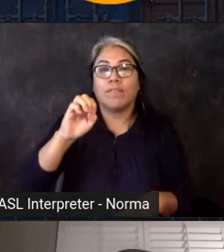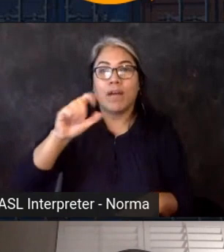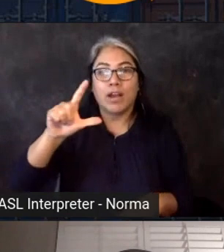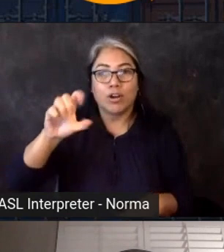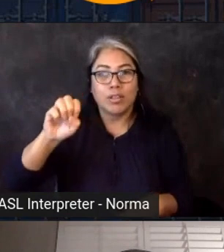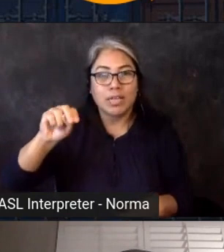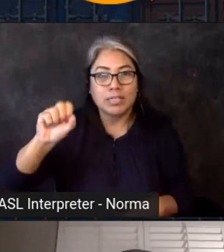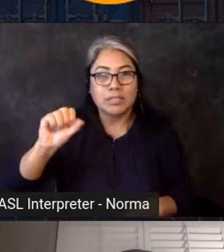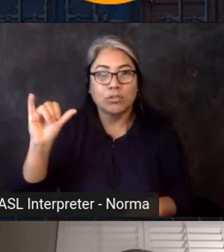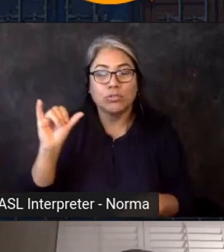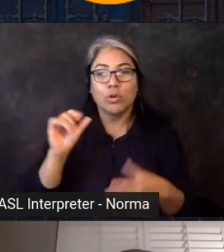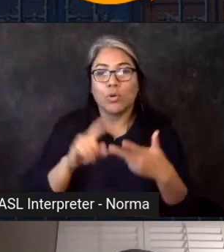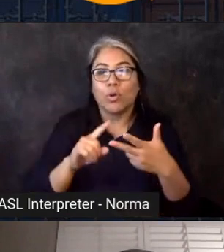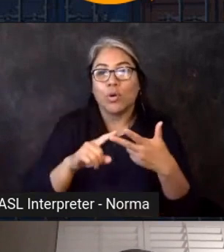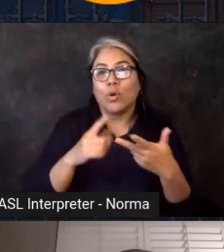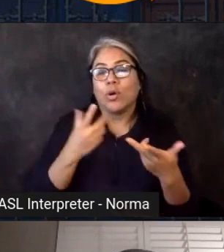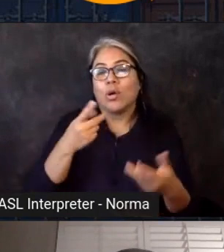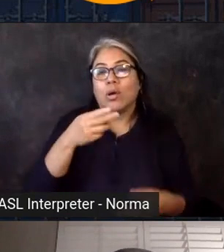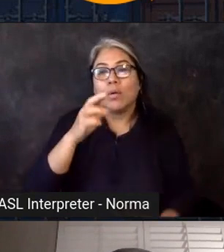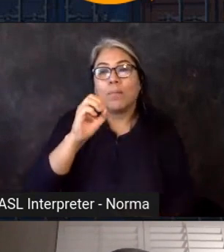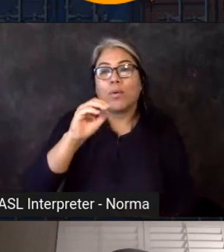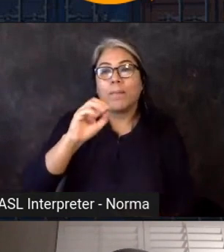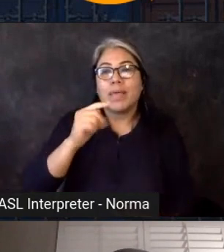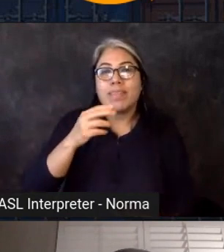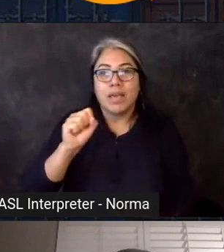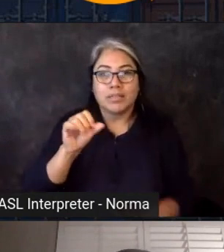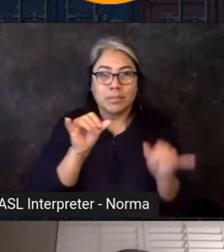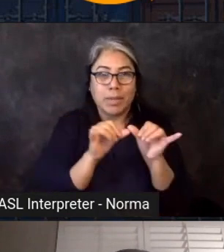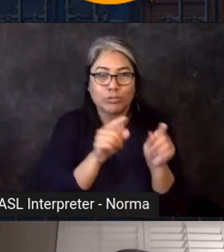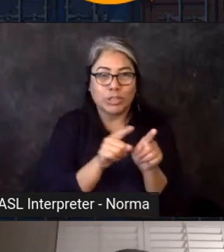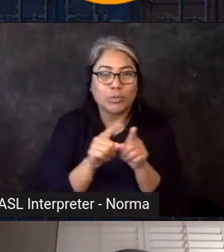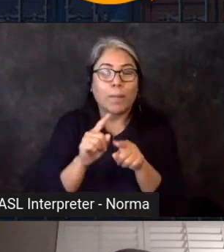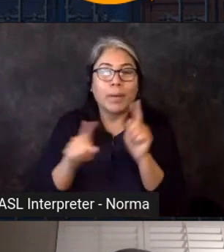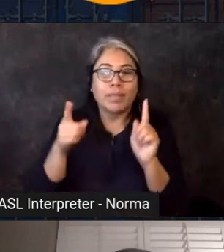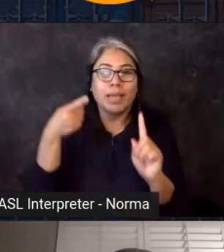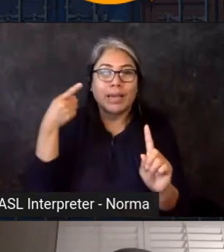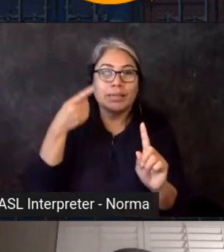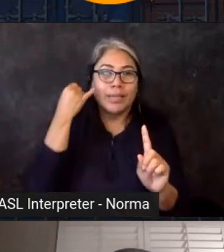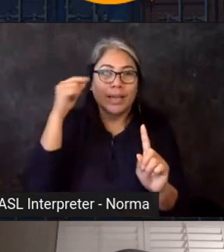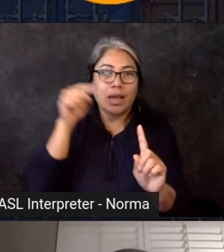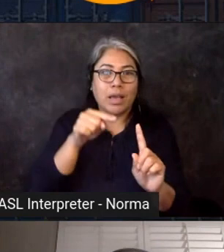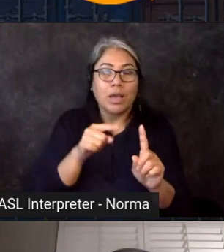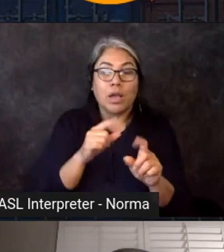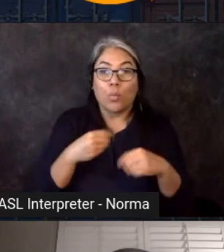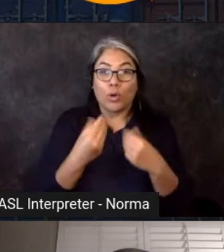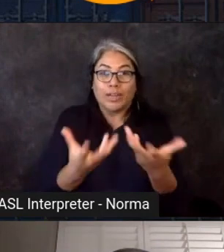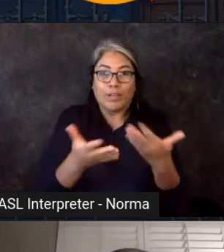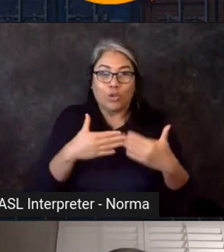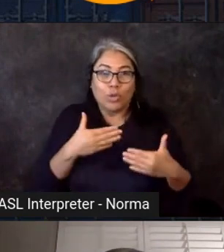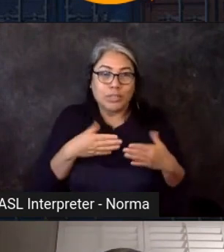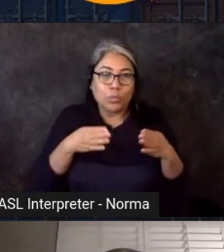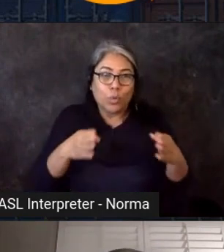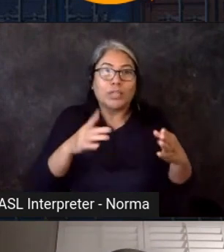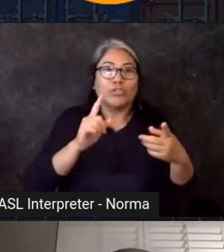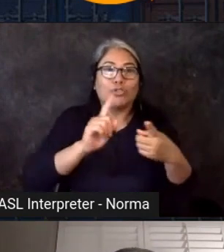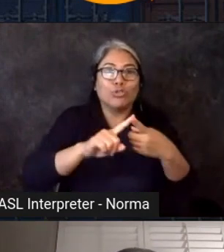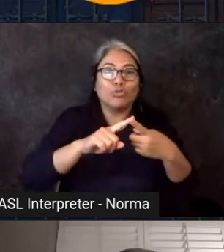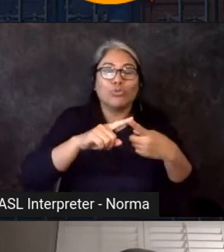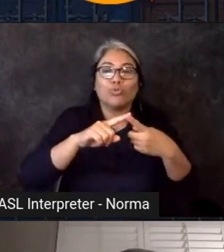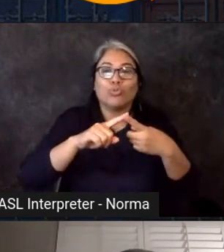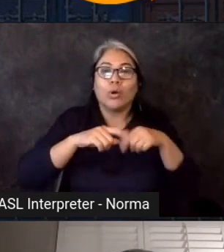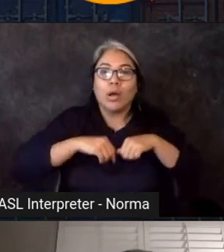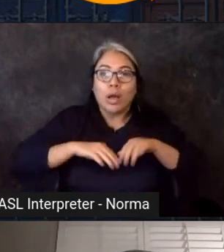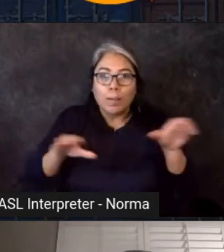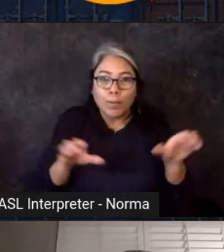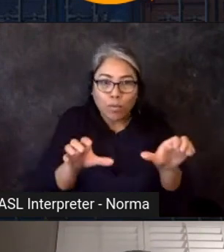Prometheus metrics as well. But the idea is we're giving you easy ways to perform the ingest. And then the second part of container